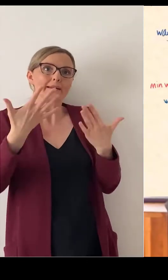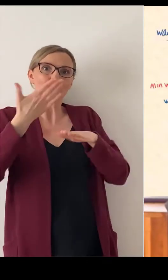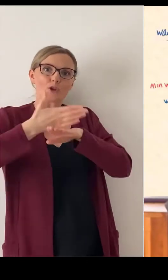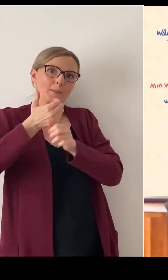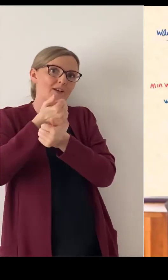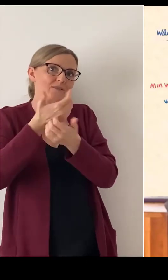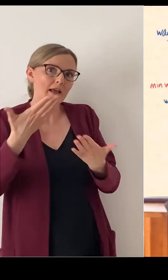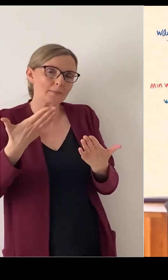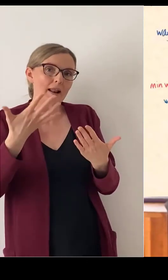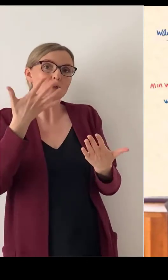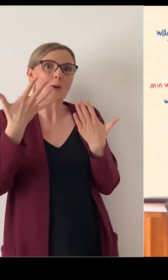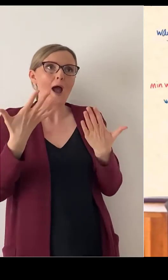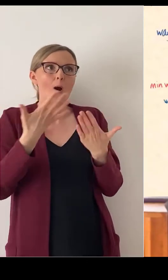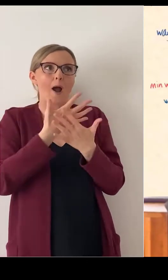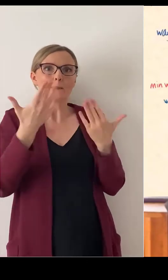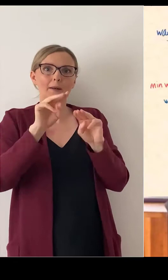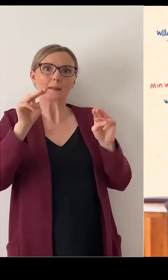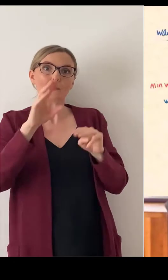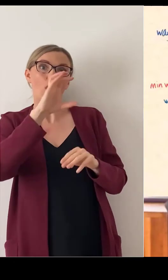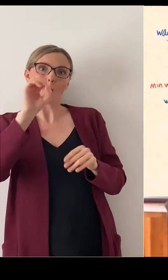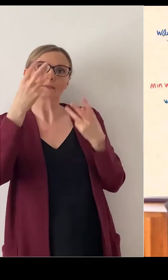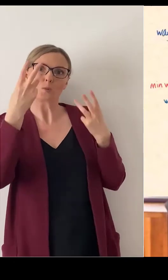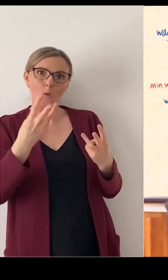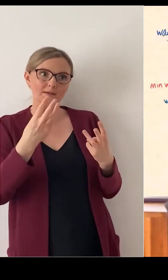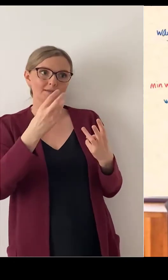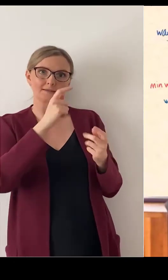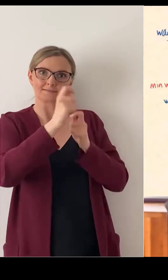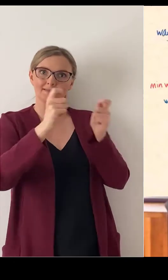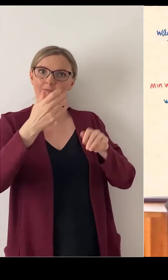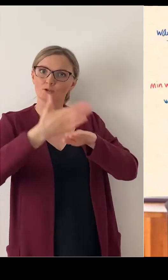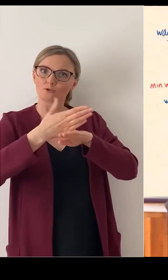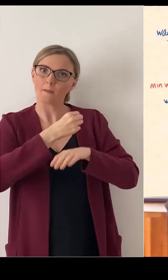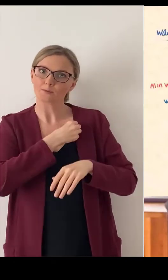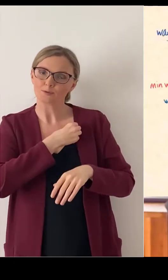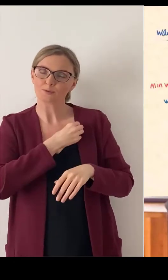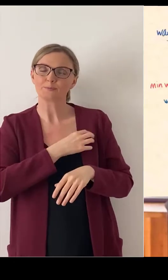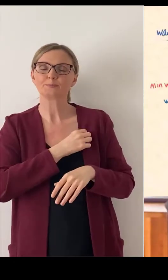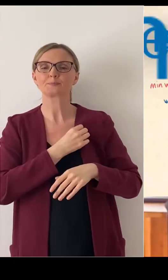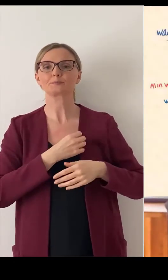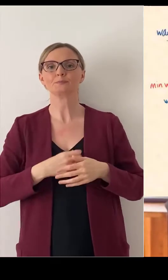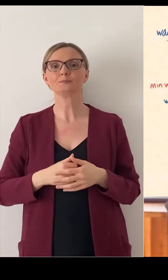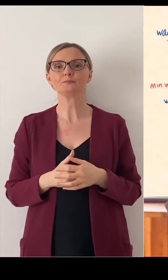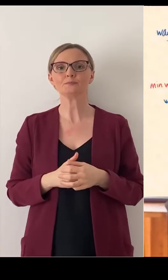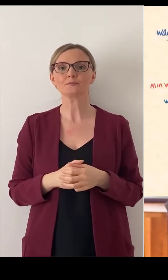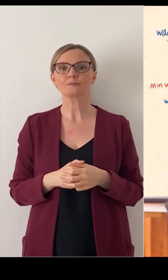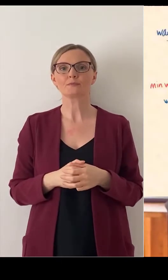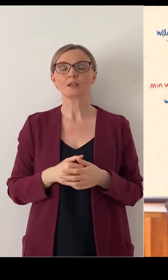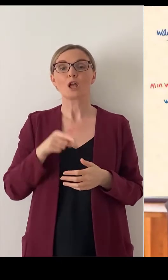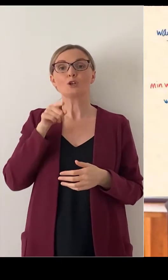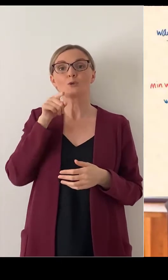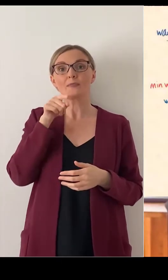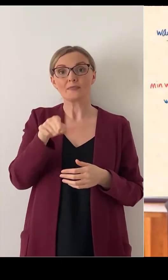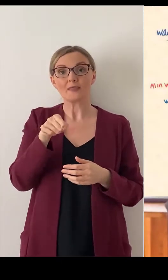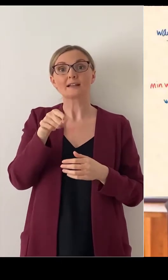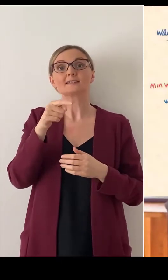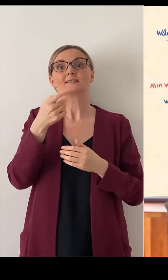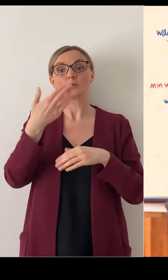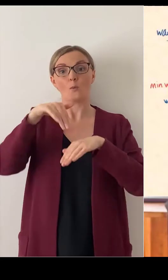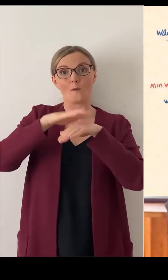people that the firms want to hire. So that creates unemployment in the